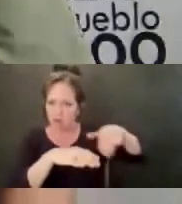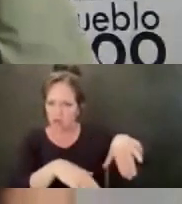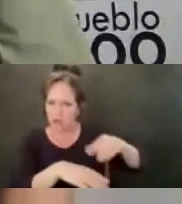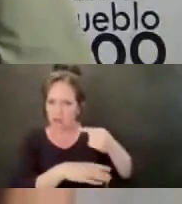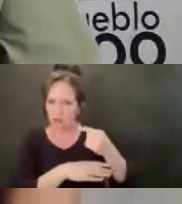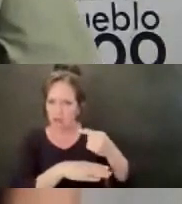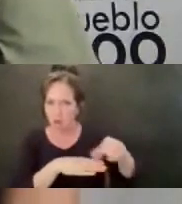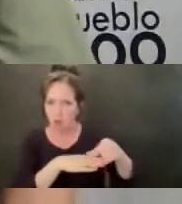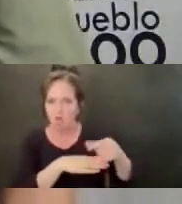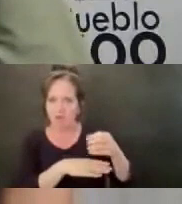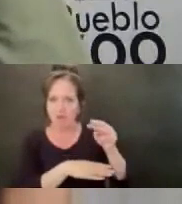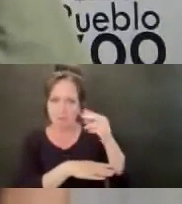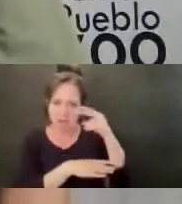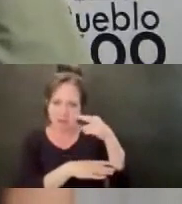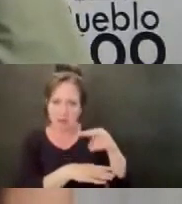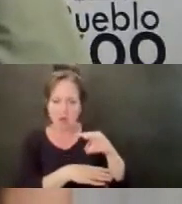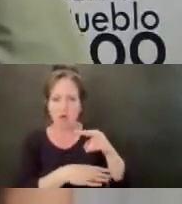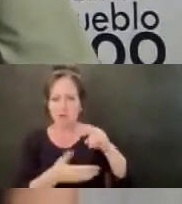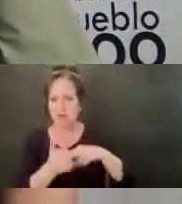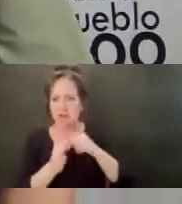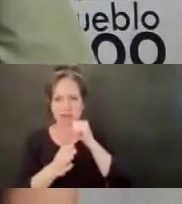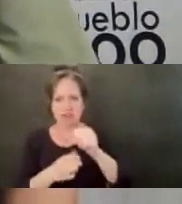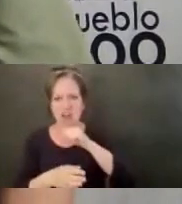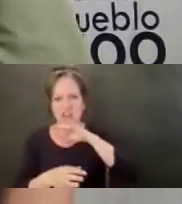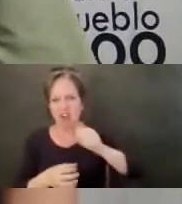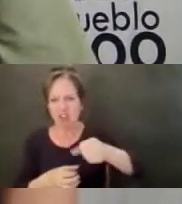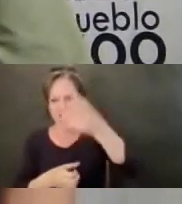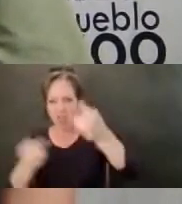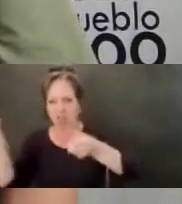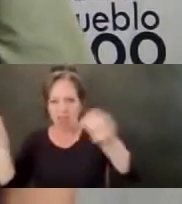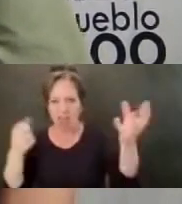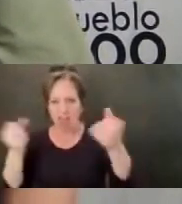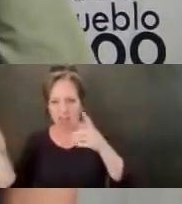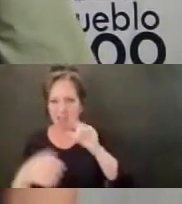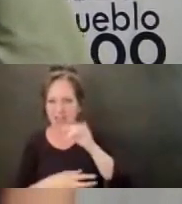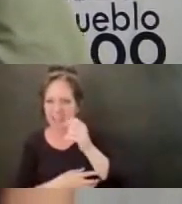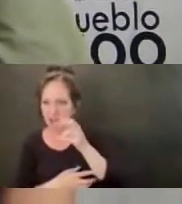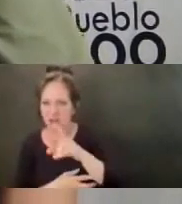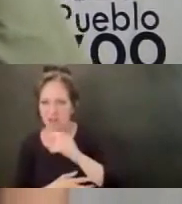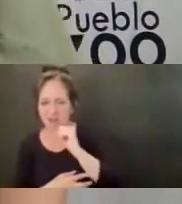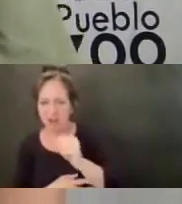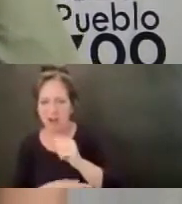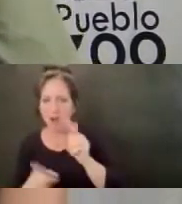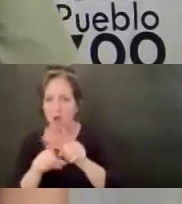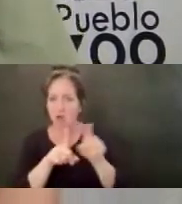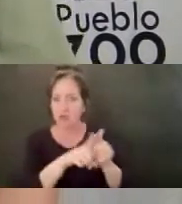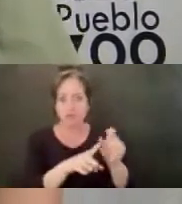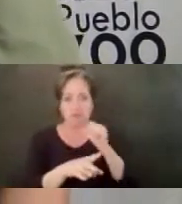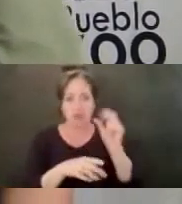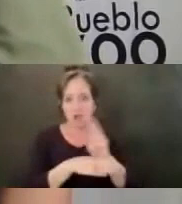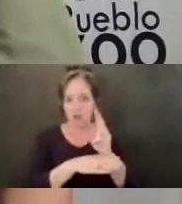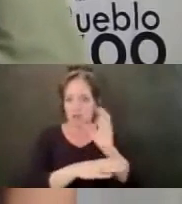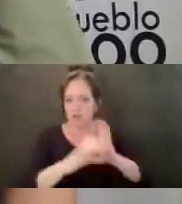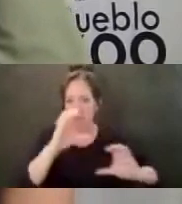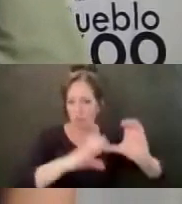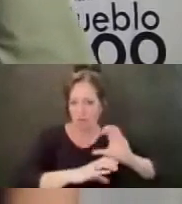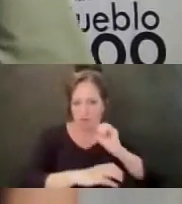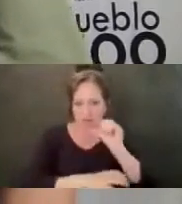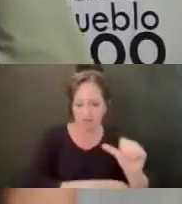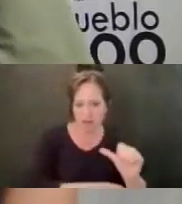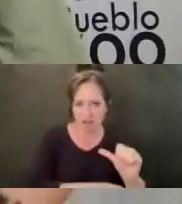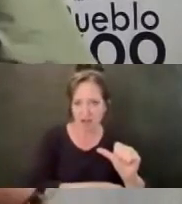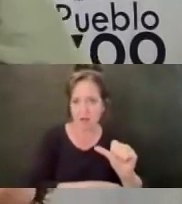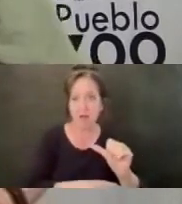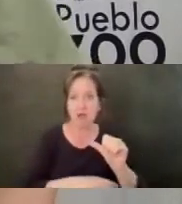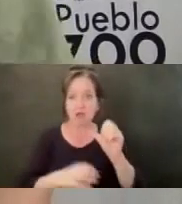of using fertilizers and pesticides. Don't use too much, or better yet, plant native so you don't have to use any